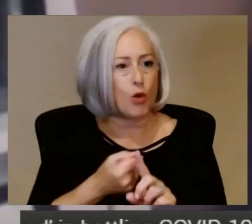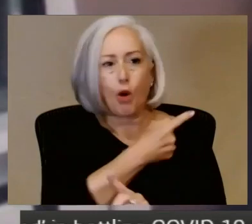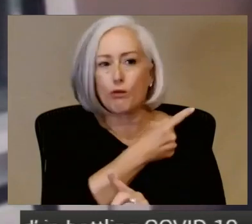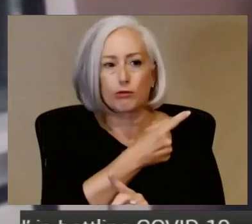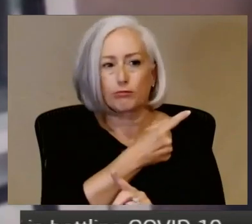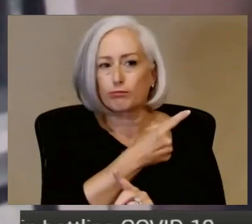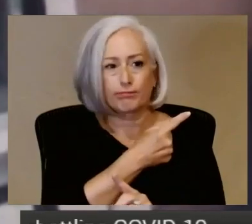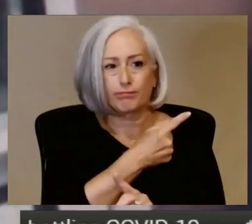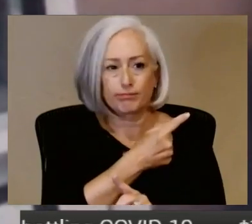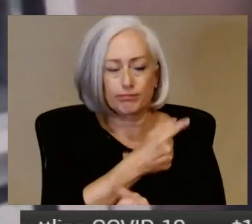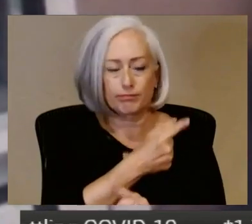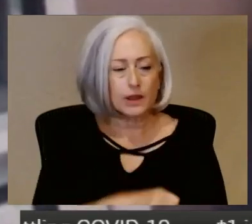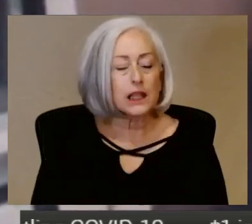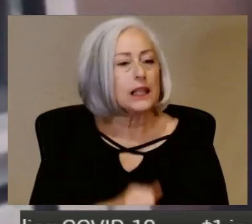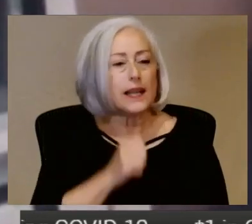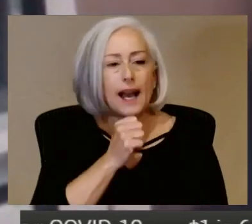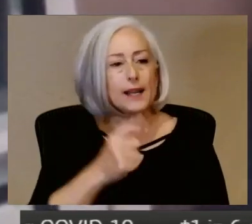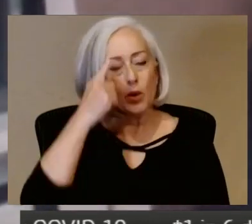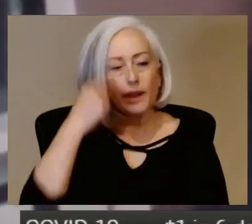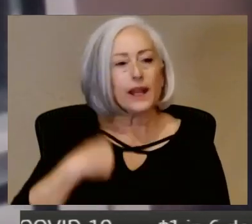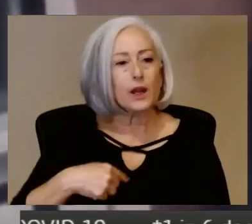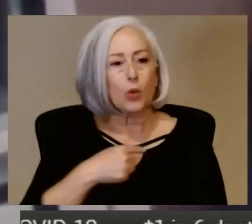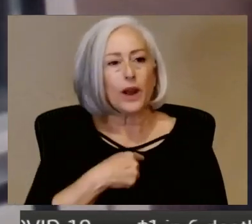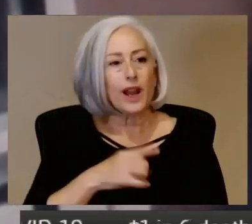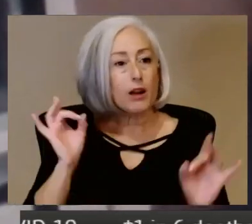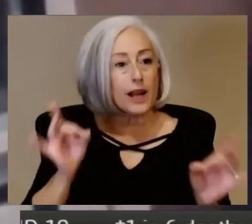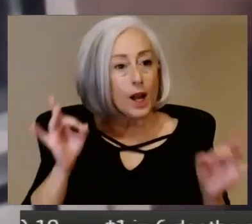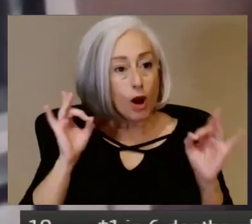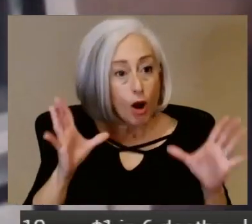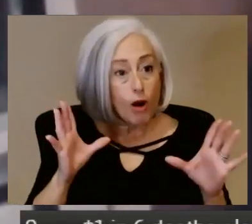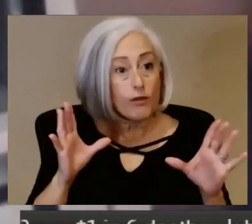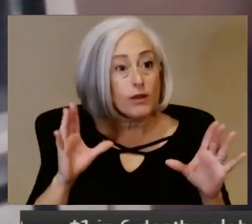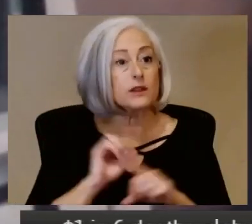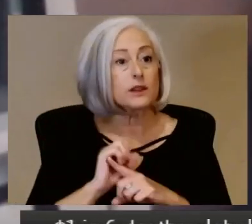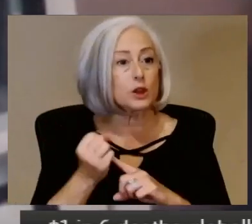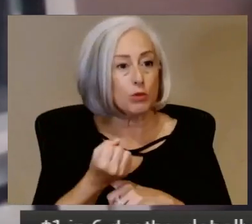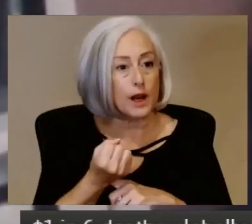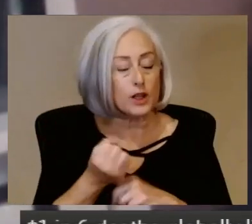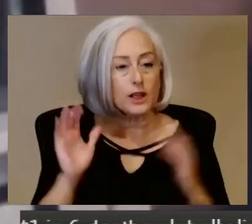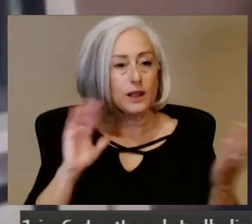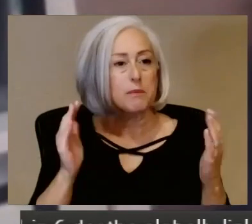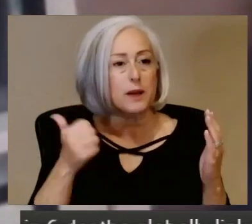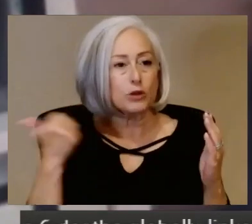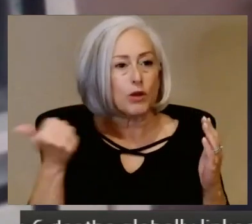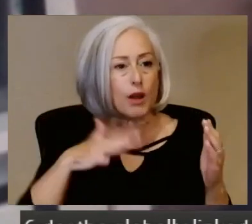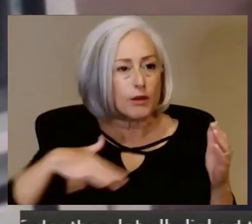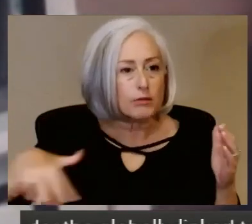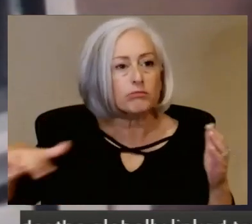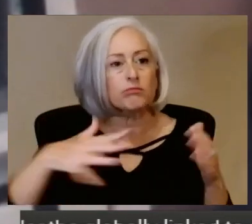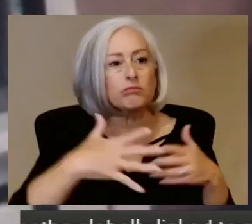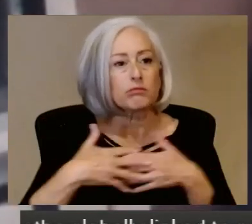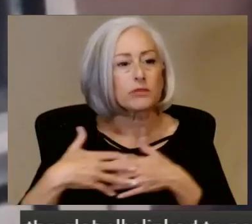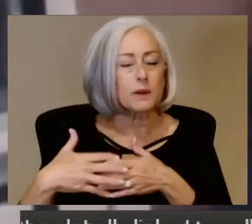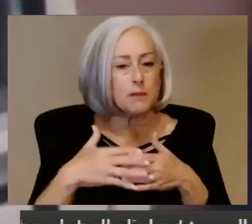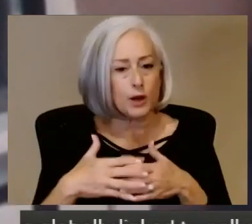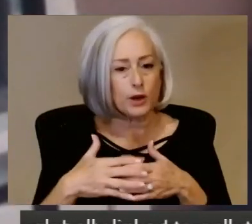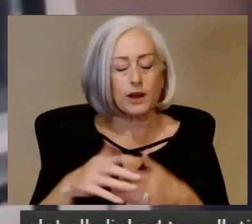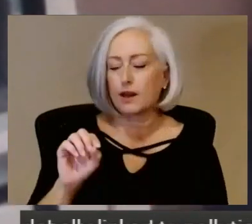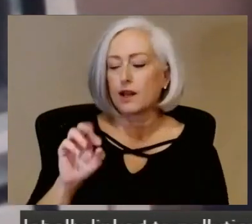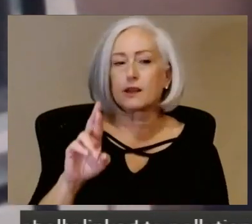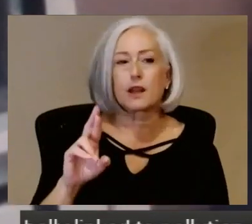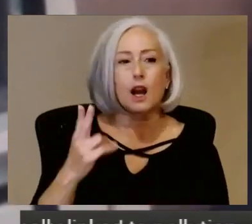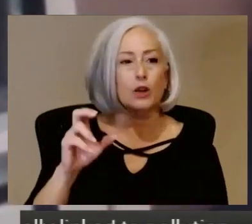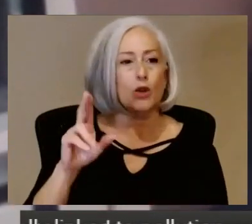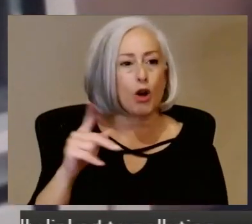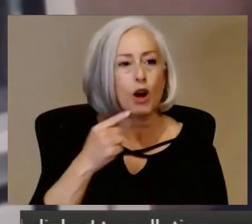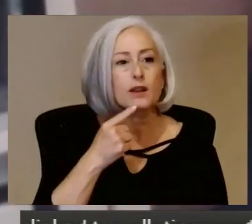I don't think that we're necessarily in terrible shape compared to the rest of the country. But like Dr. Hawkinson said, there really has been a slowdown